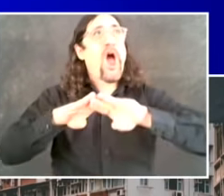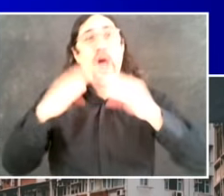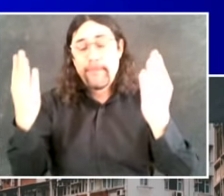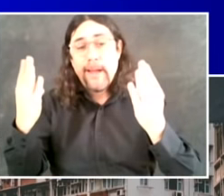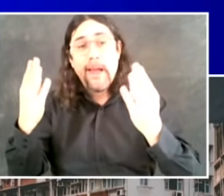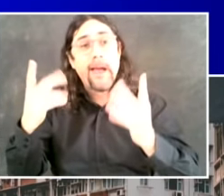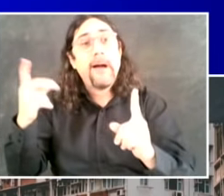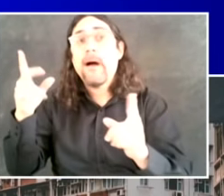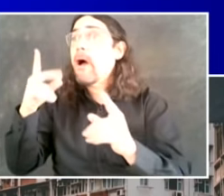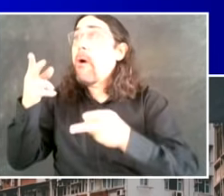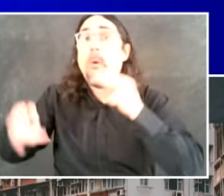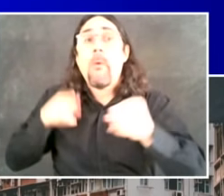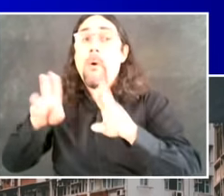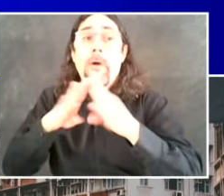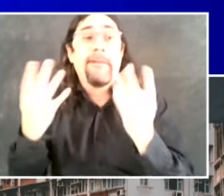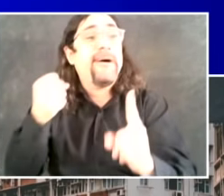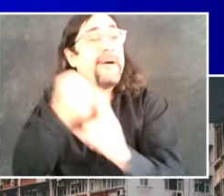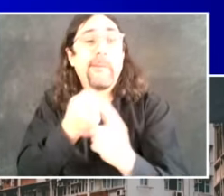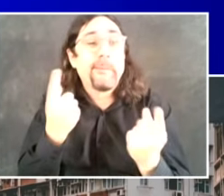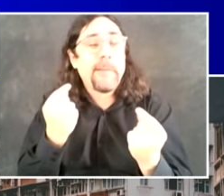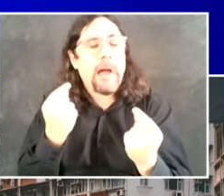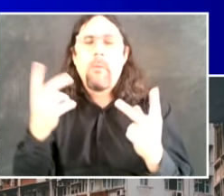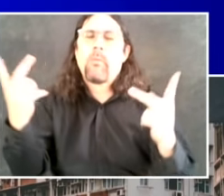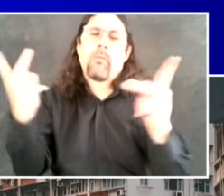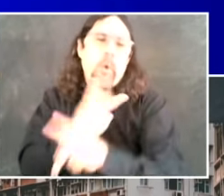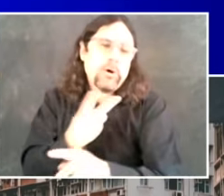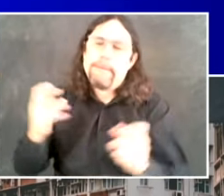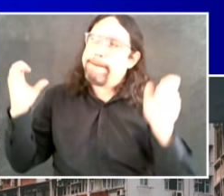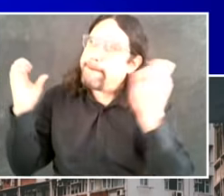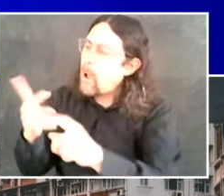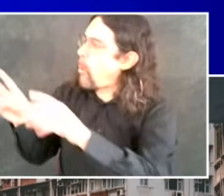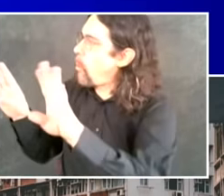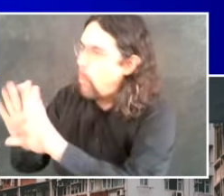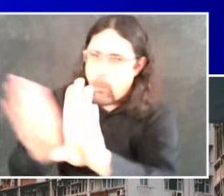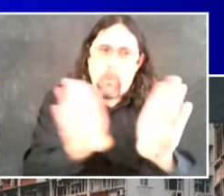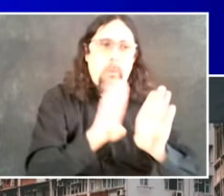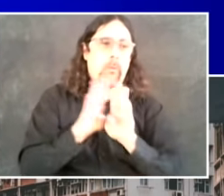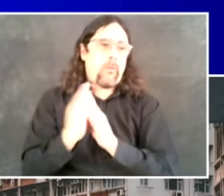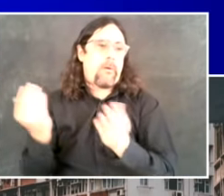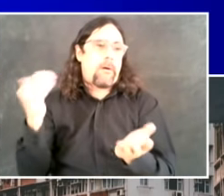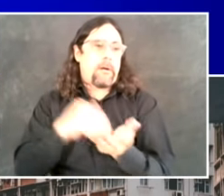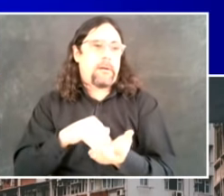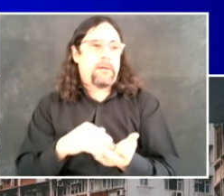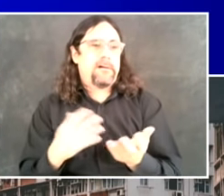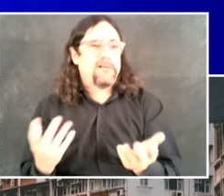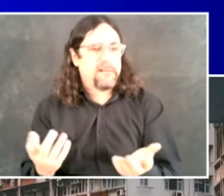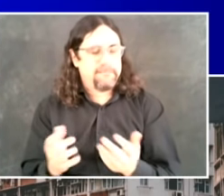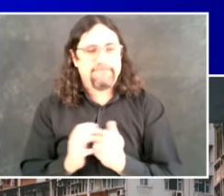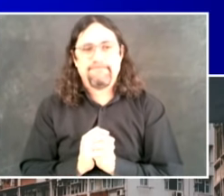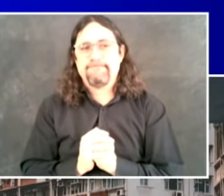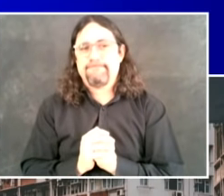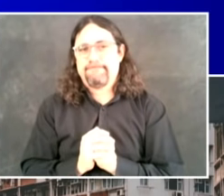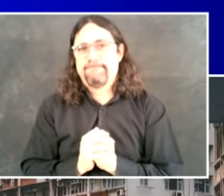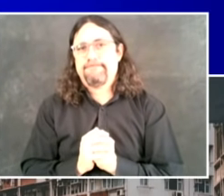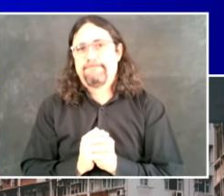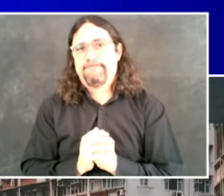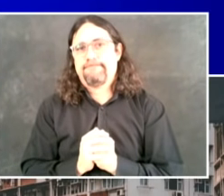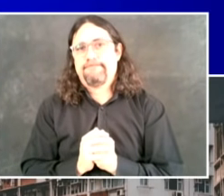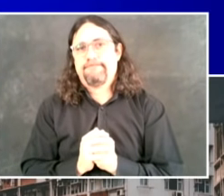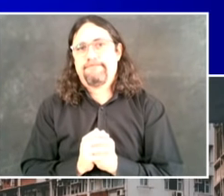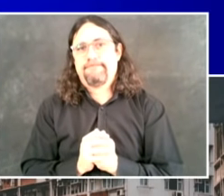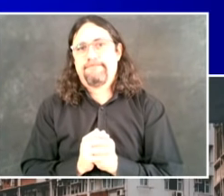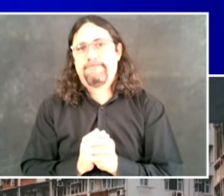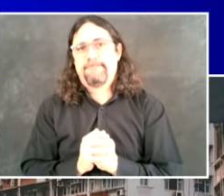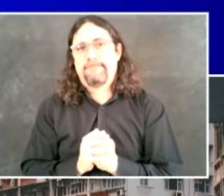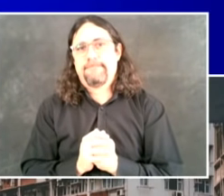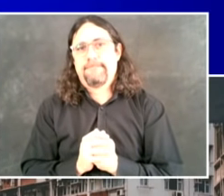we want to see here, again, our job is to have a clear, steady march forward, as steady as it can be. When the time comes to